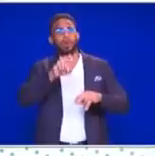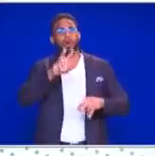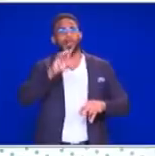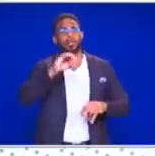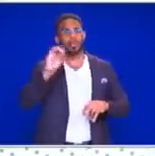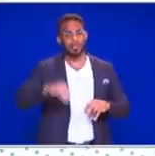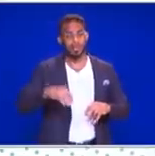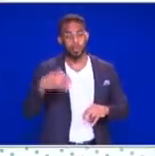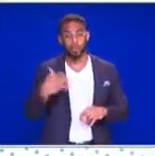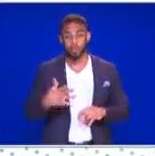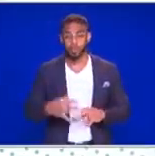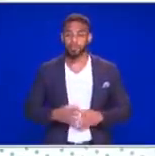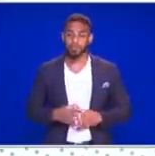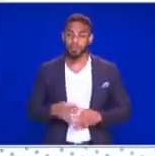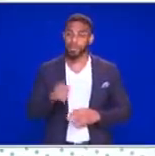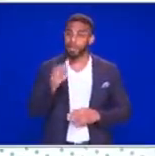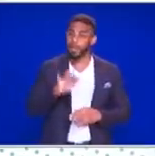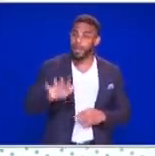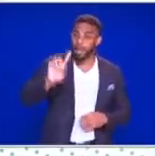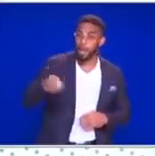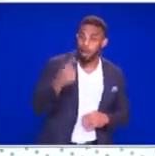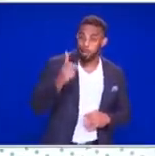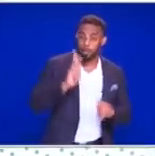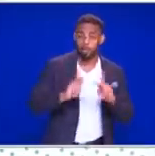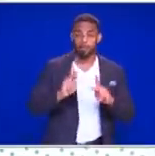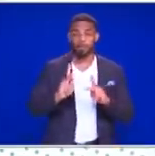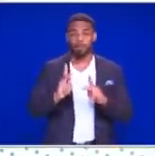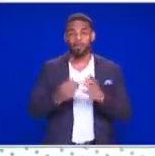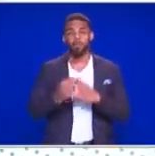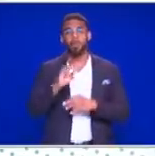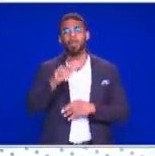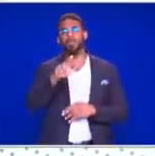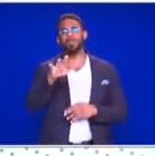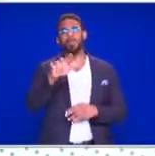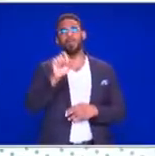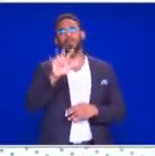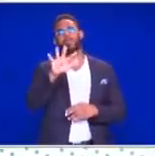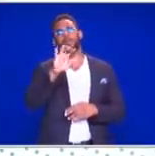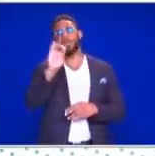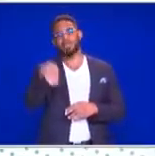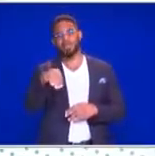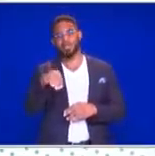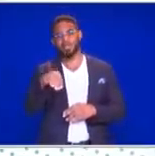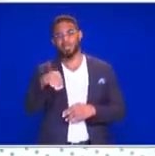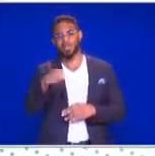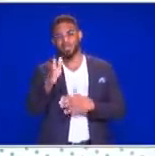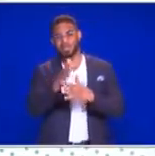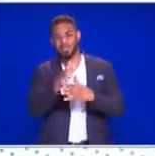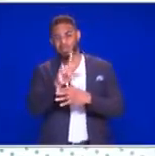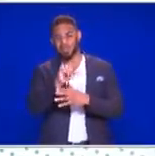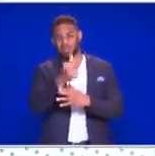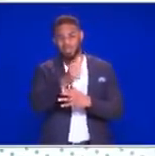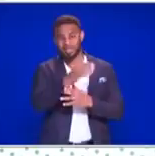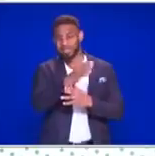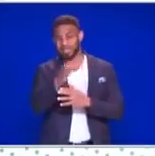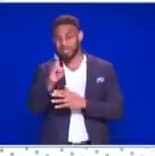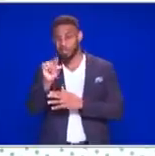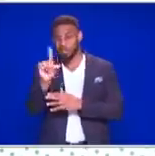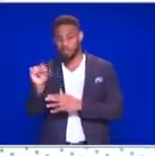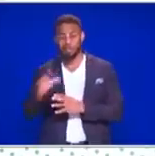160%. The Asian alone population grew by 35.5% between 2010 and